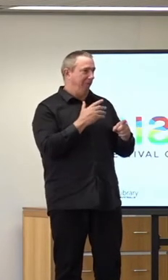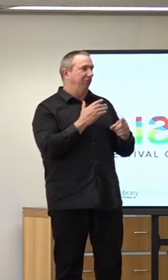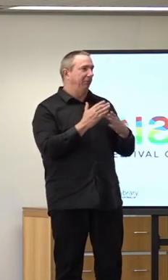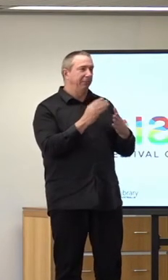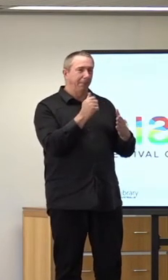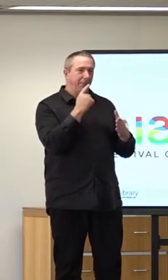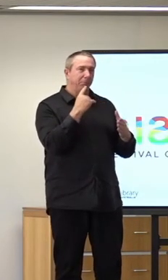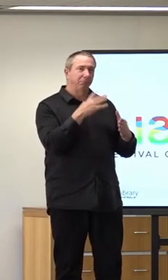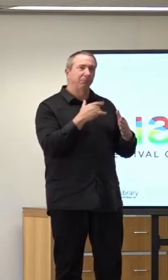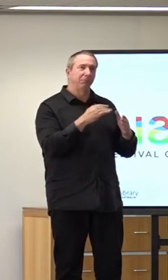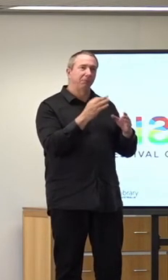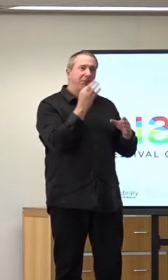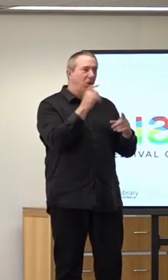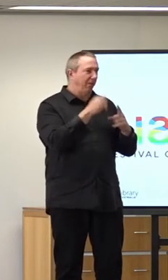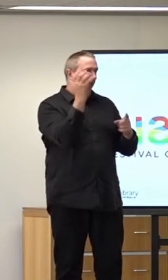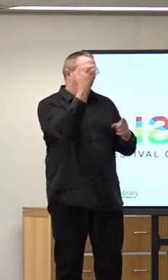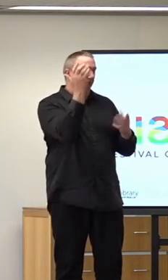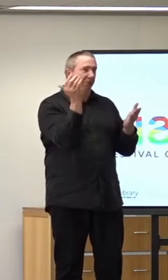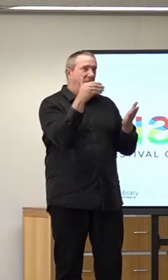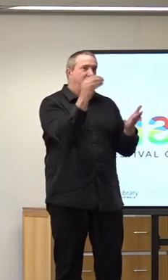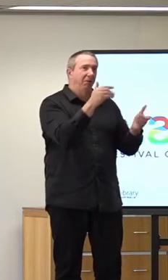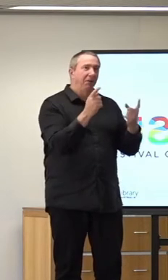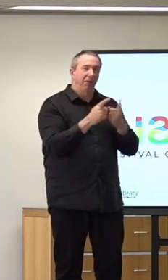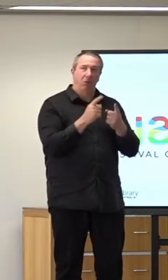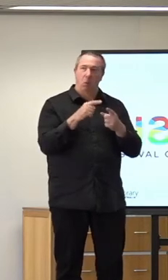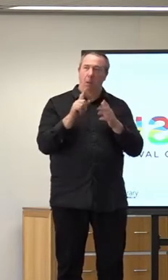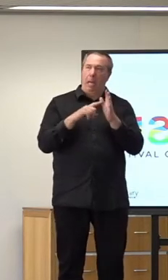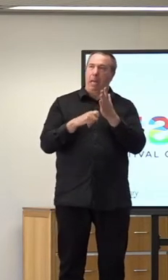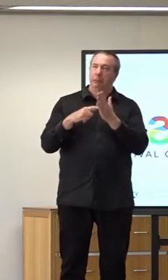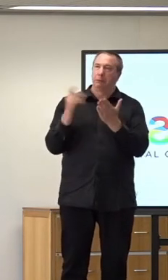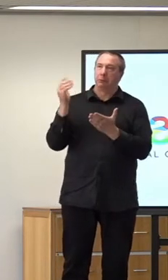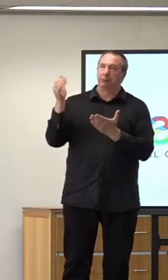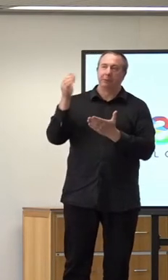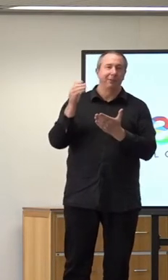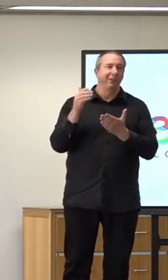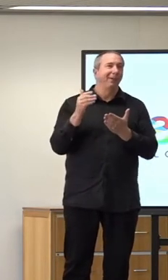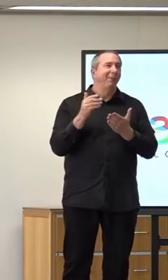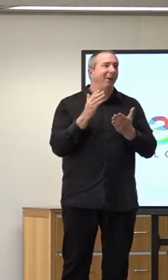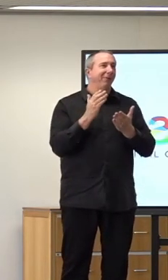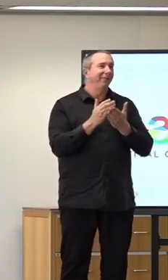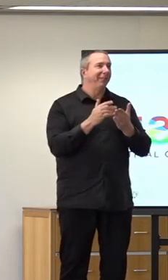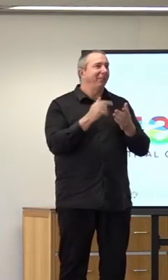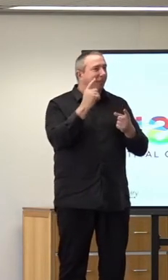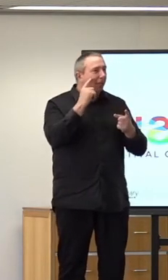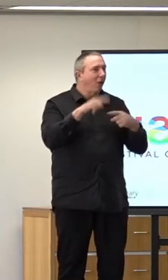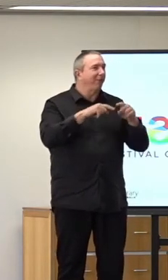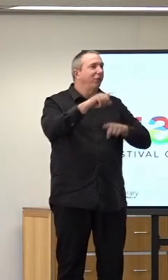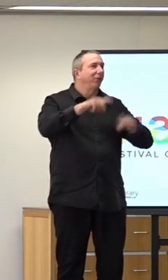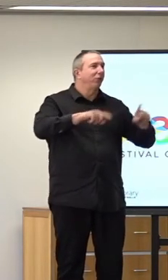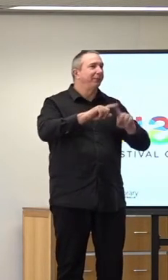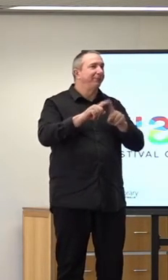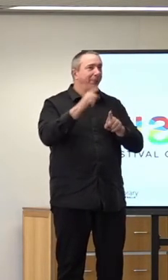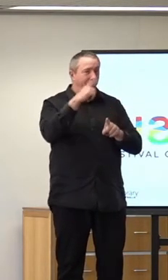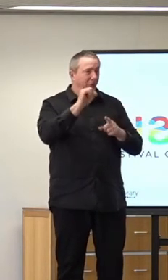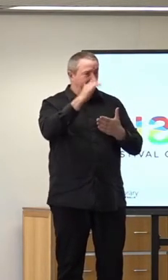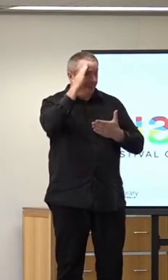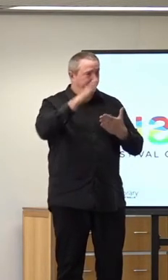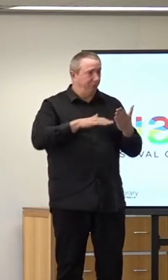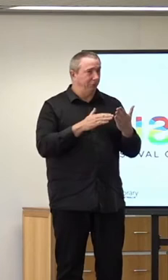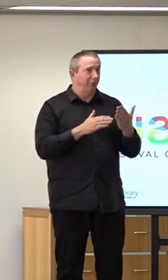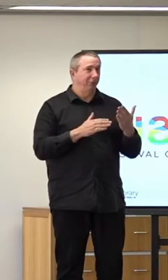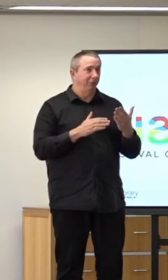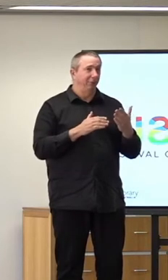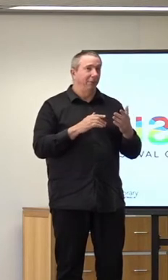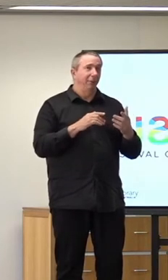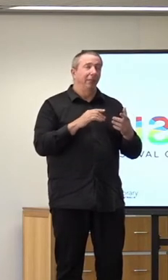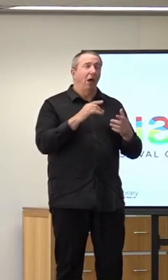of fancy eating. And I don't think that's just about diverse populations experiencing that lack of